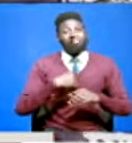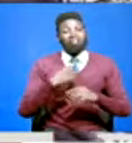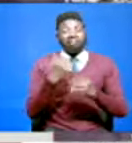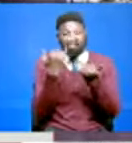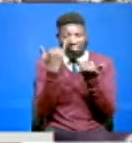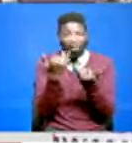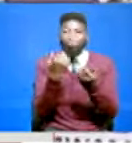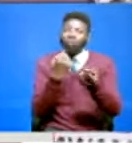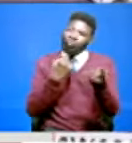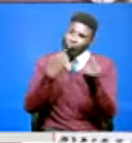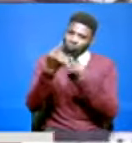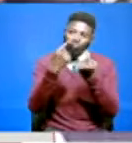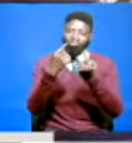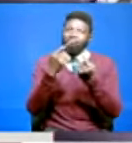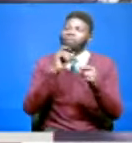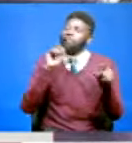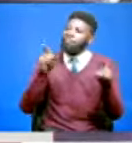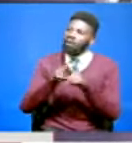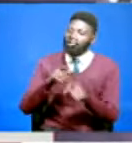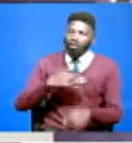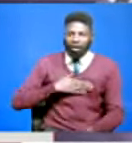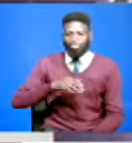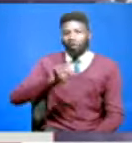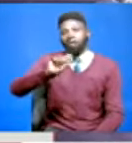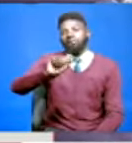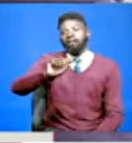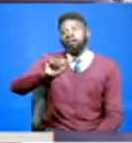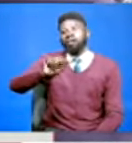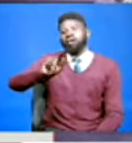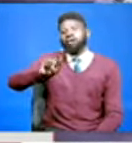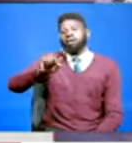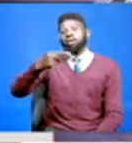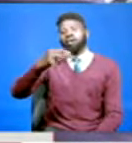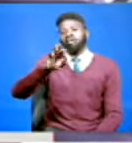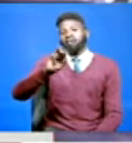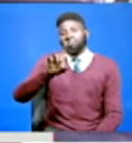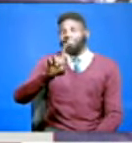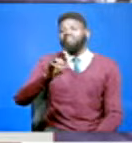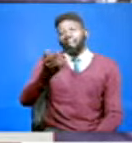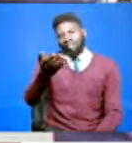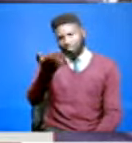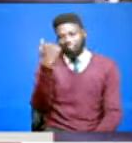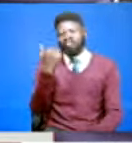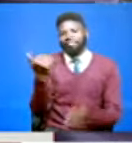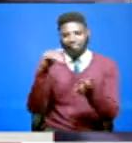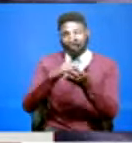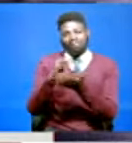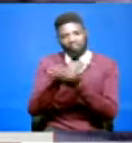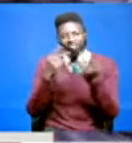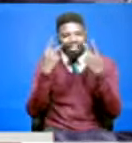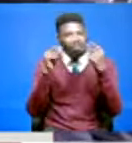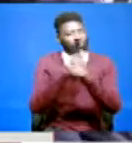we have our brother Ahmed. Njoo mbele tena, kuna wale walikuwa hawajakuona vizuri.